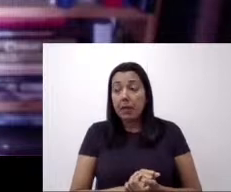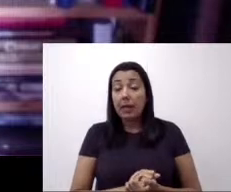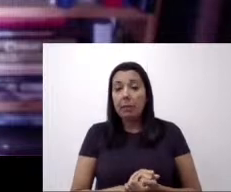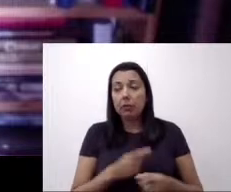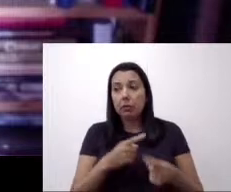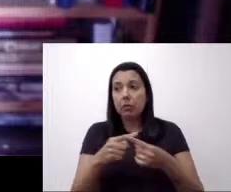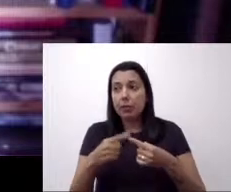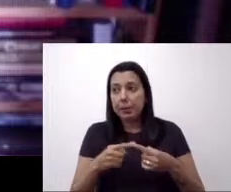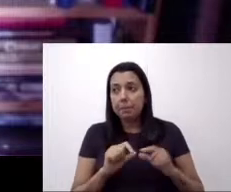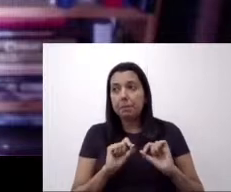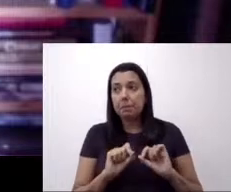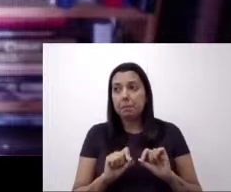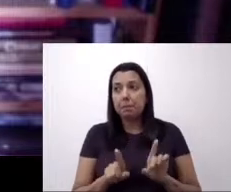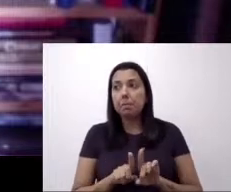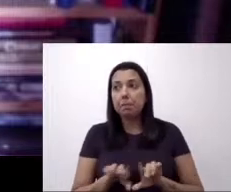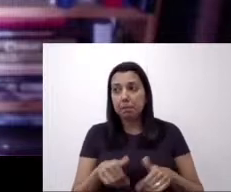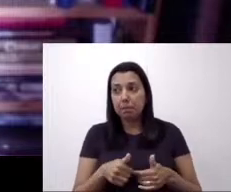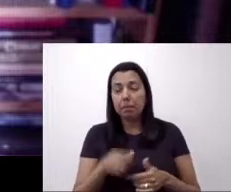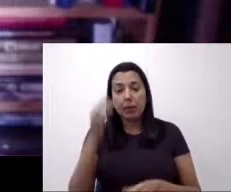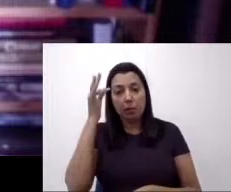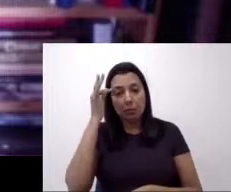gender theory, and of